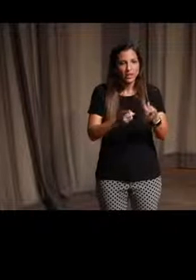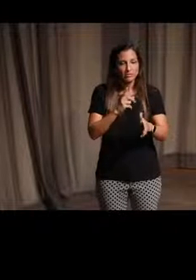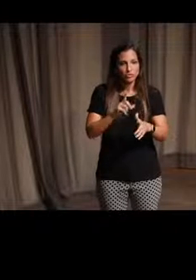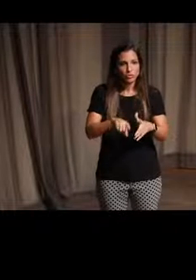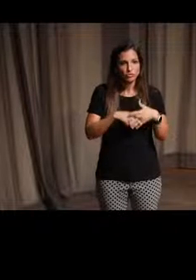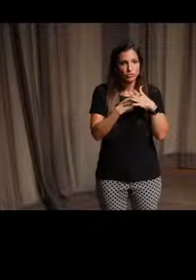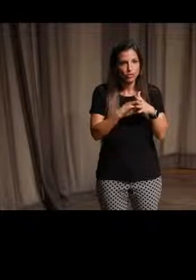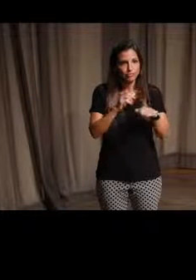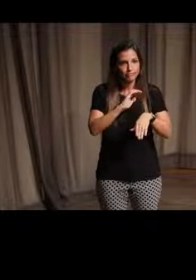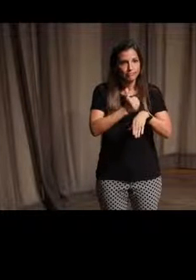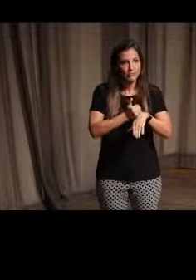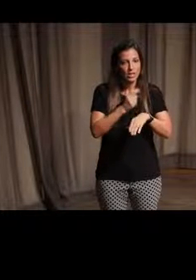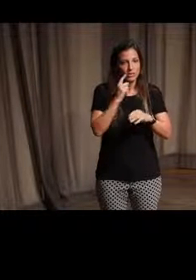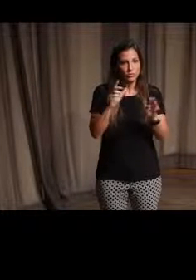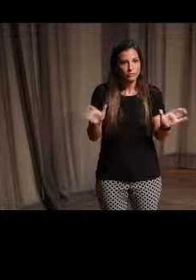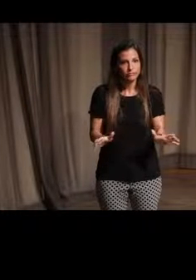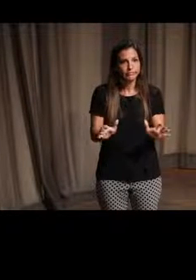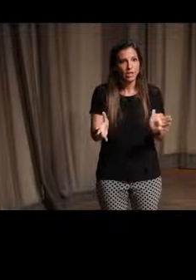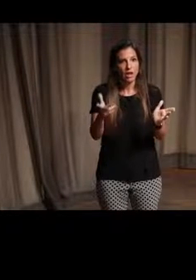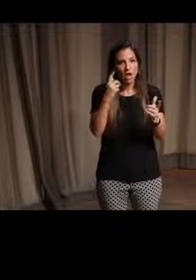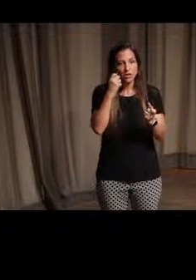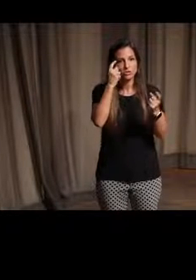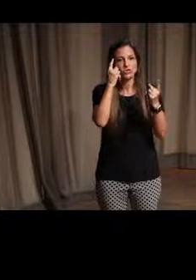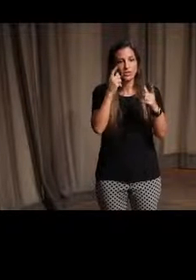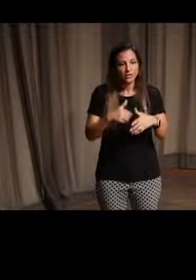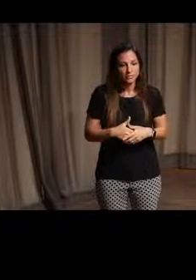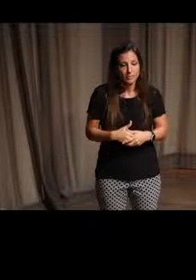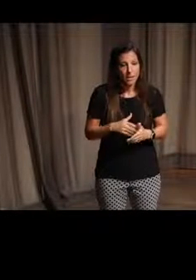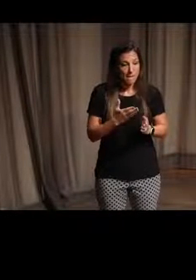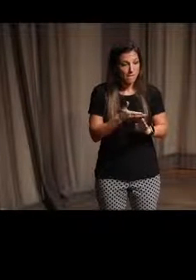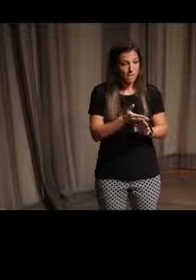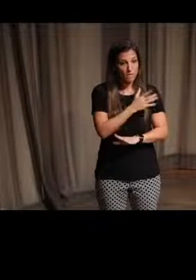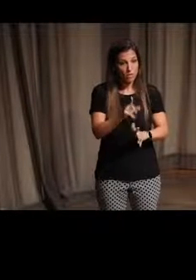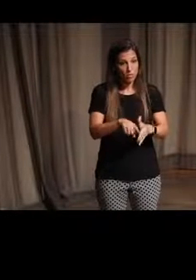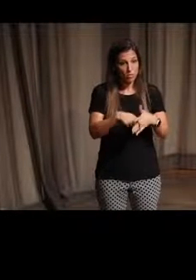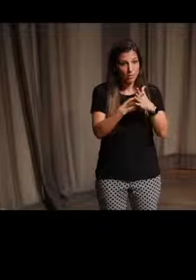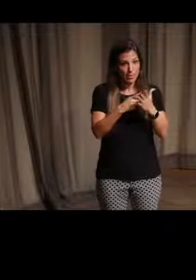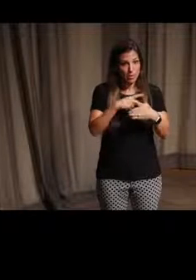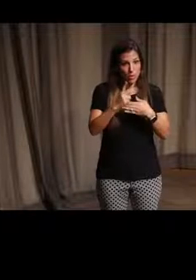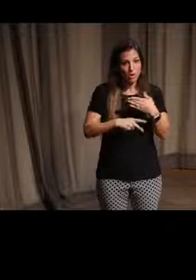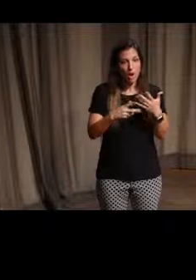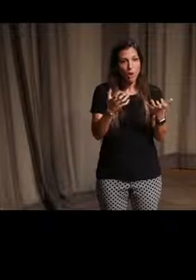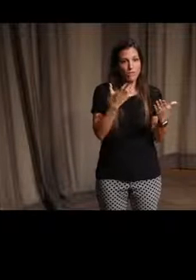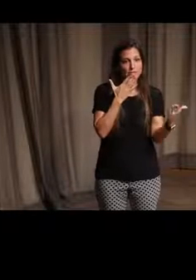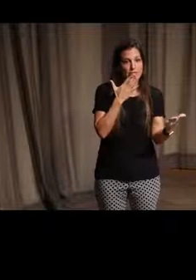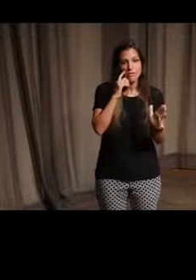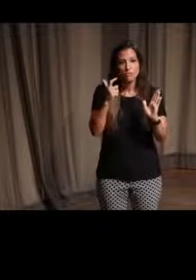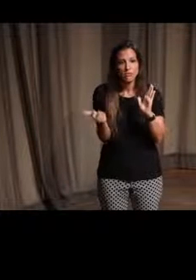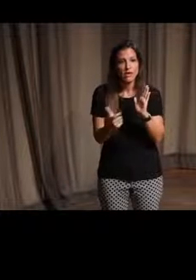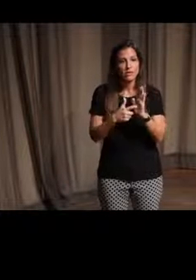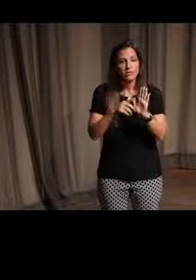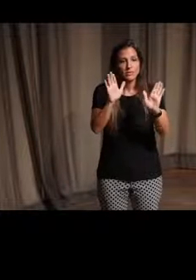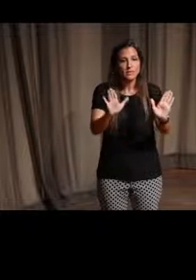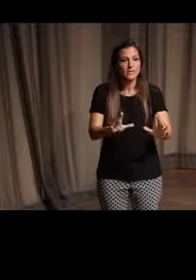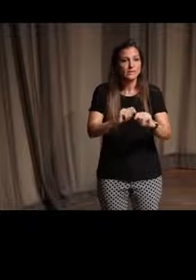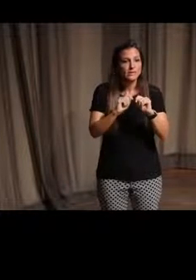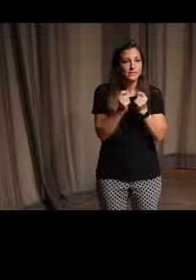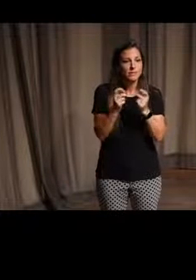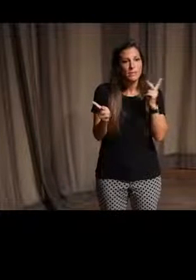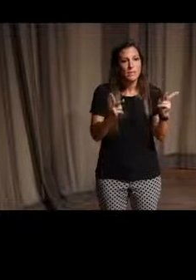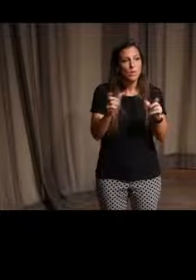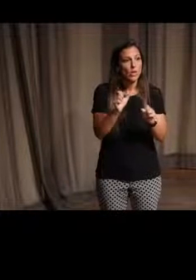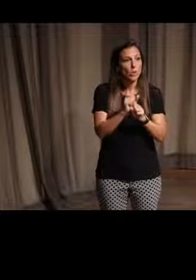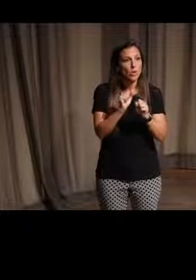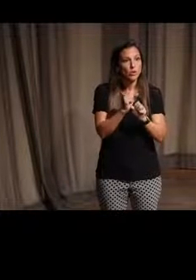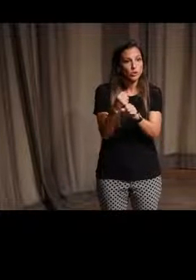and understanding. Before we begin our program, I would like to thank and acknowledge the incredible team of people that work